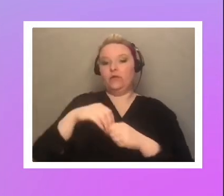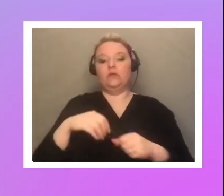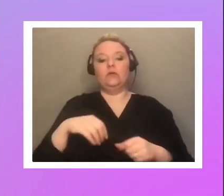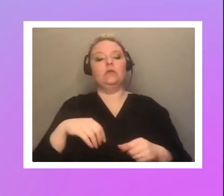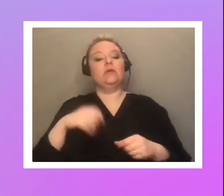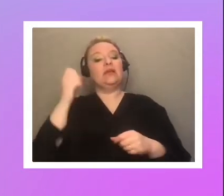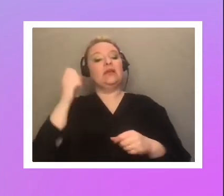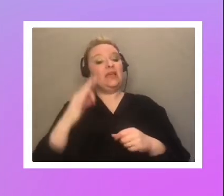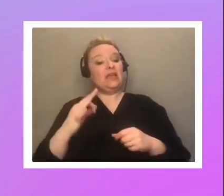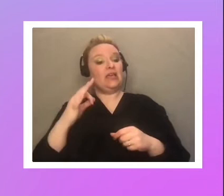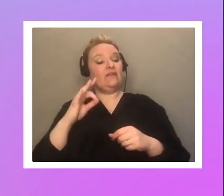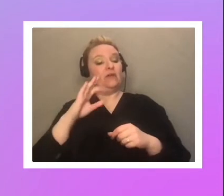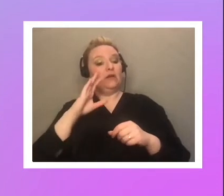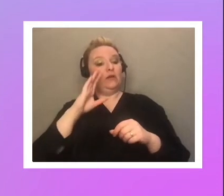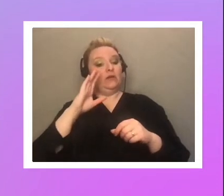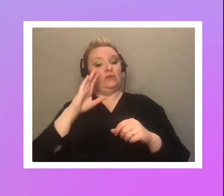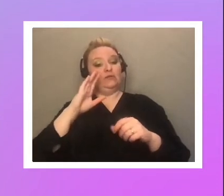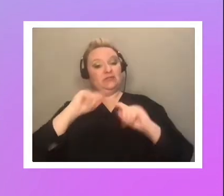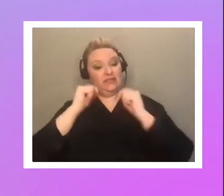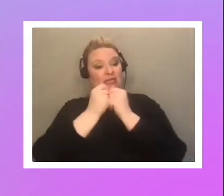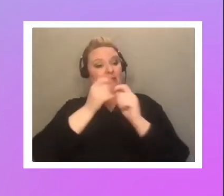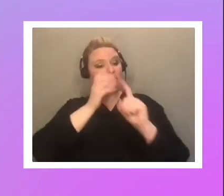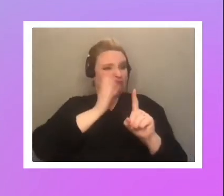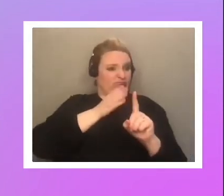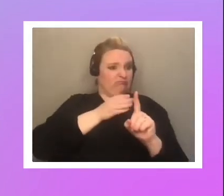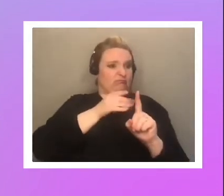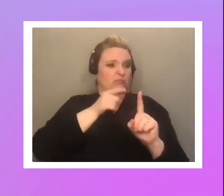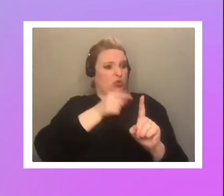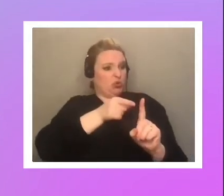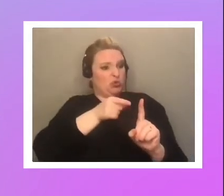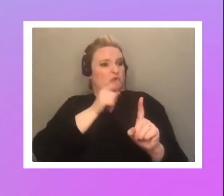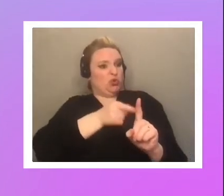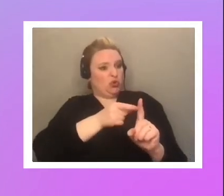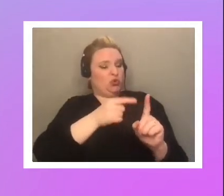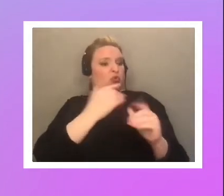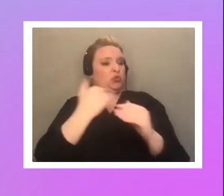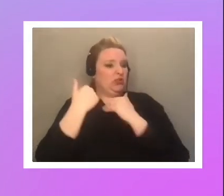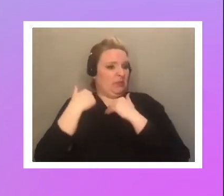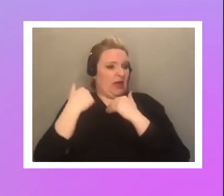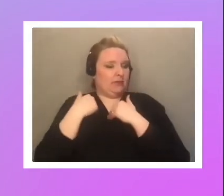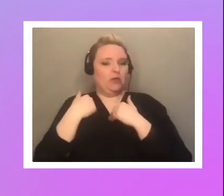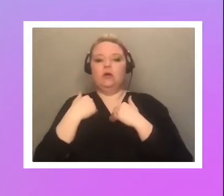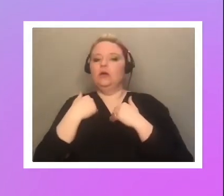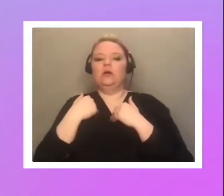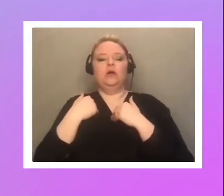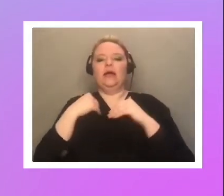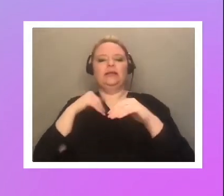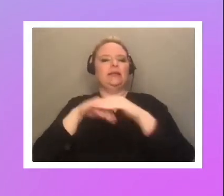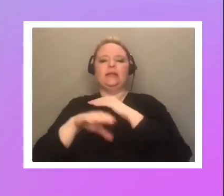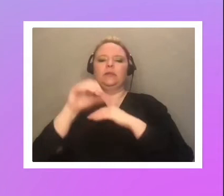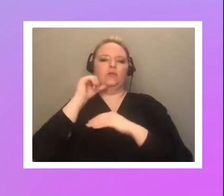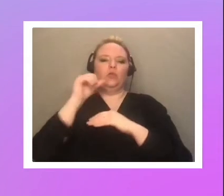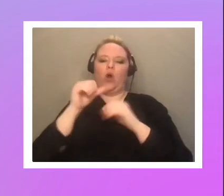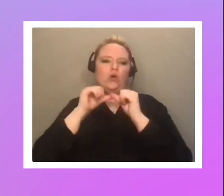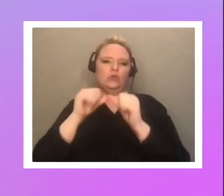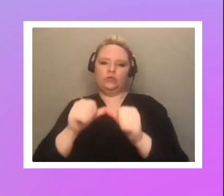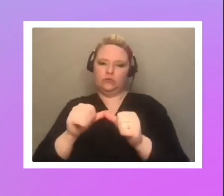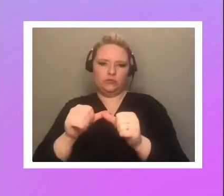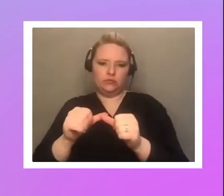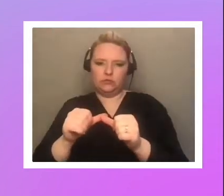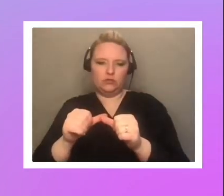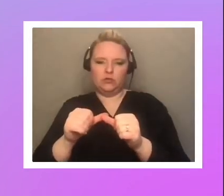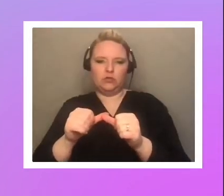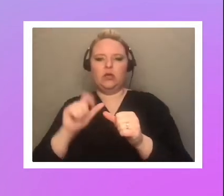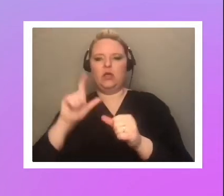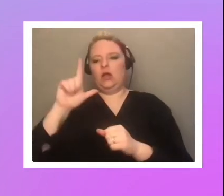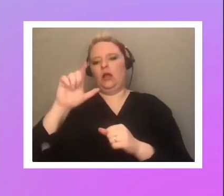great work you've done um, will not stand the test of time. You will not leave a